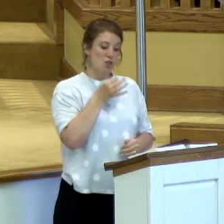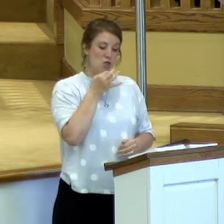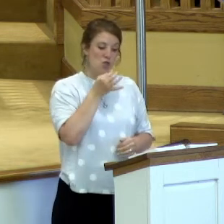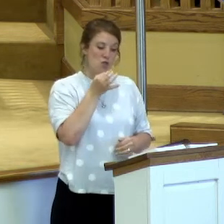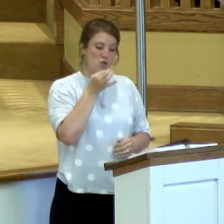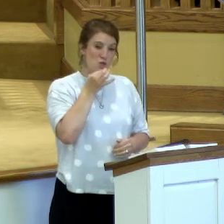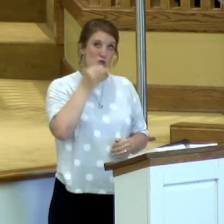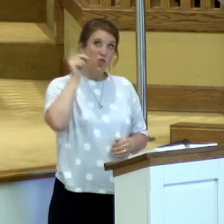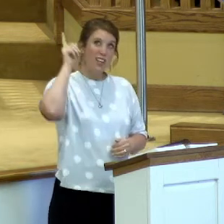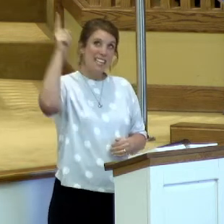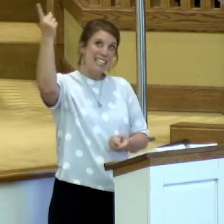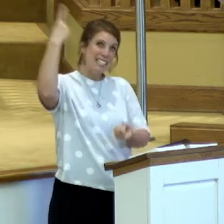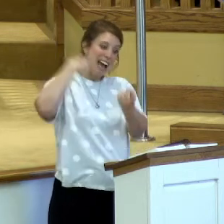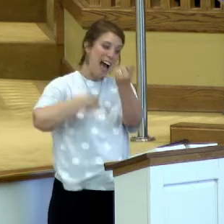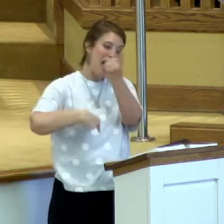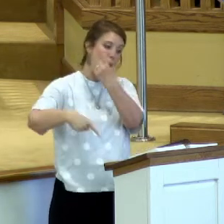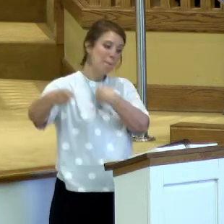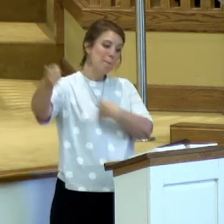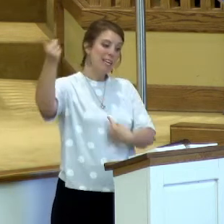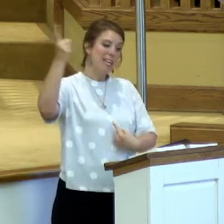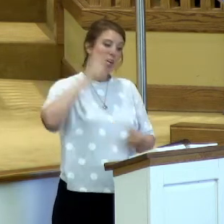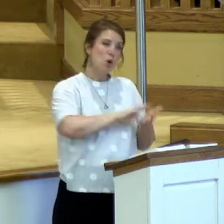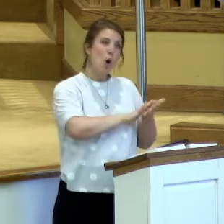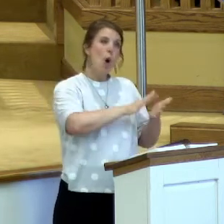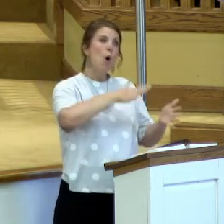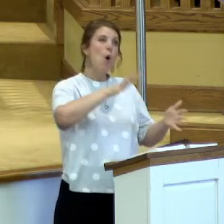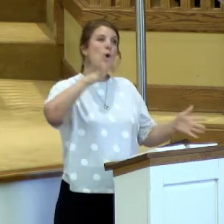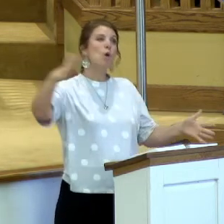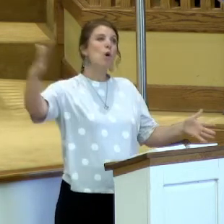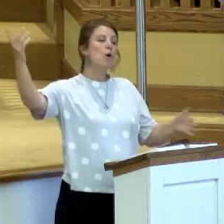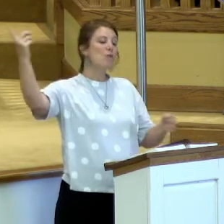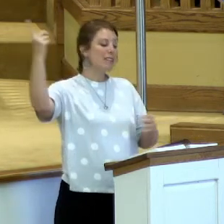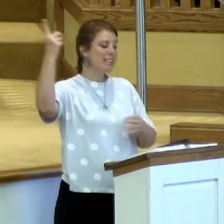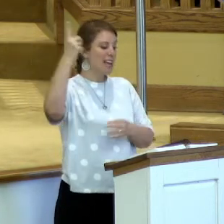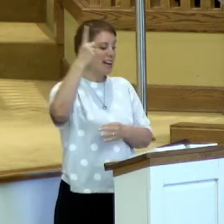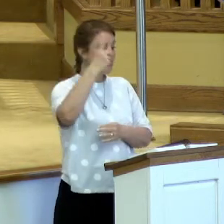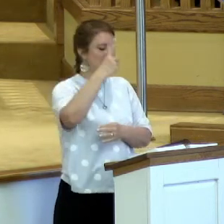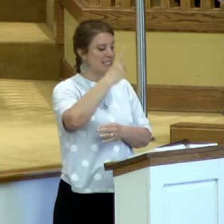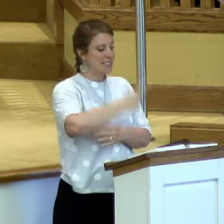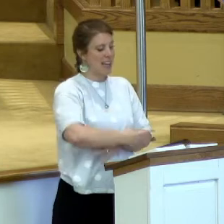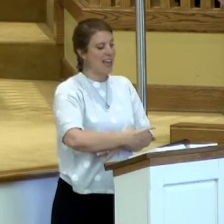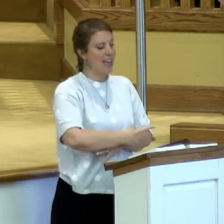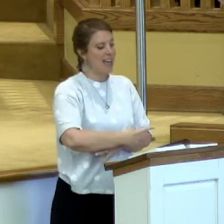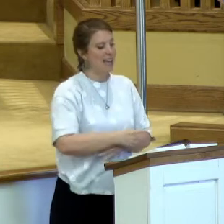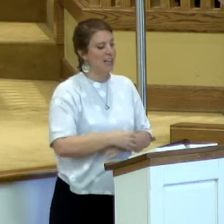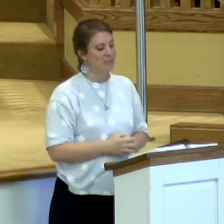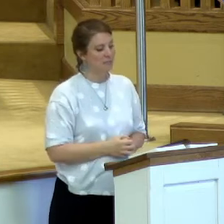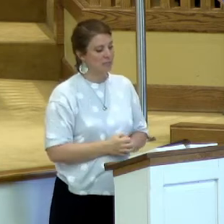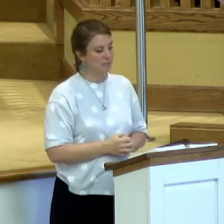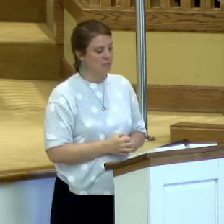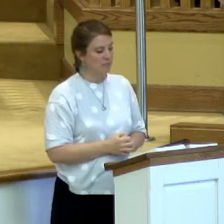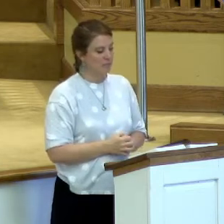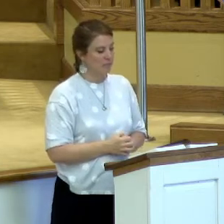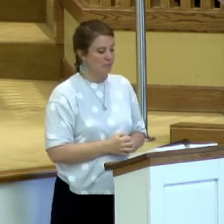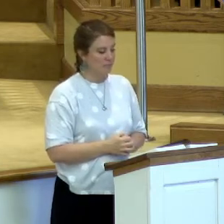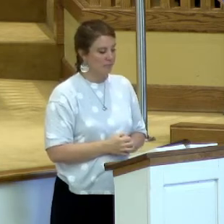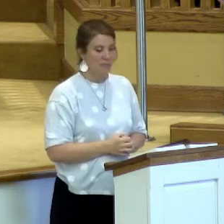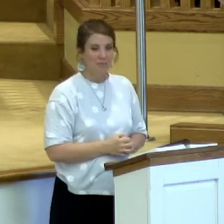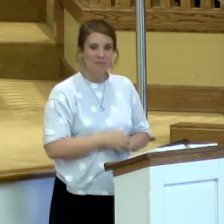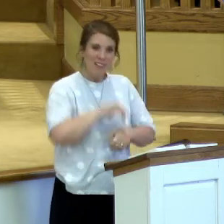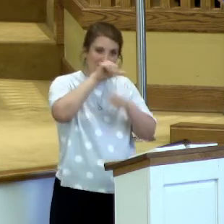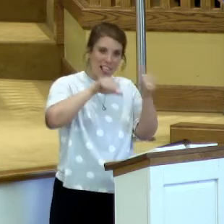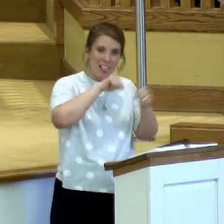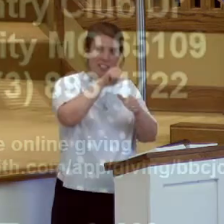forever. One day he's coming, oh glorious day.